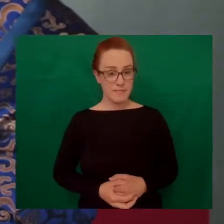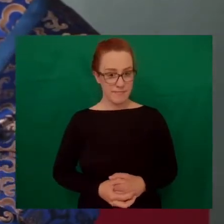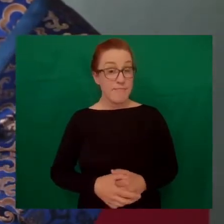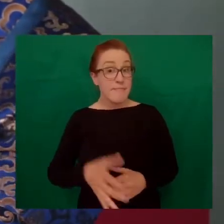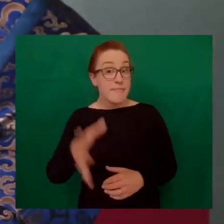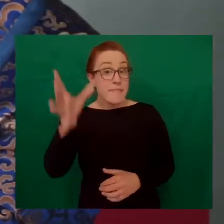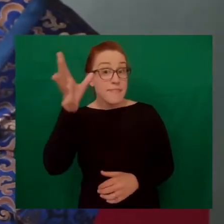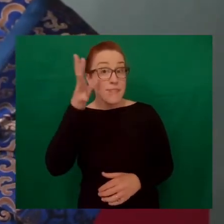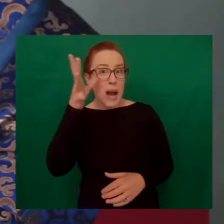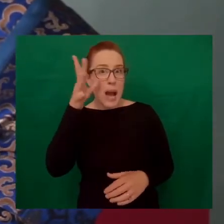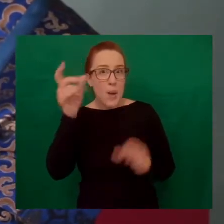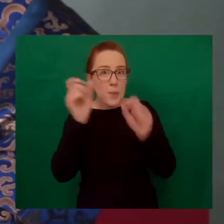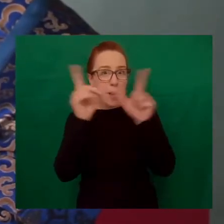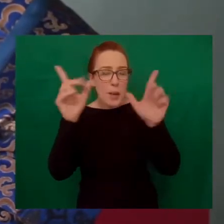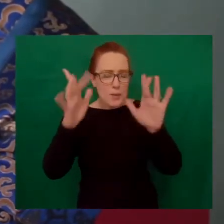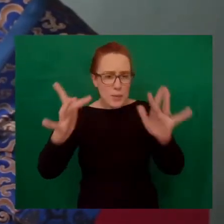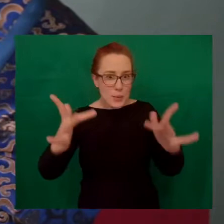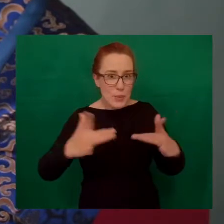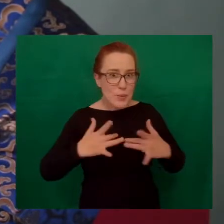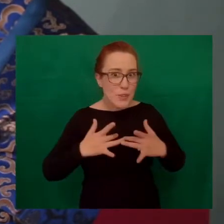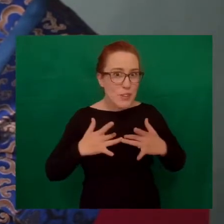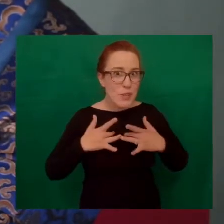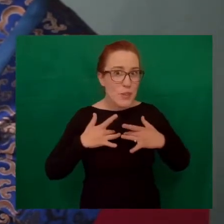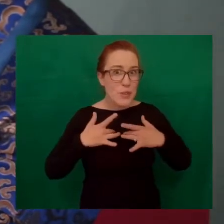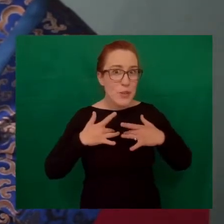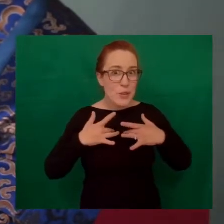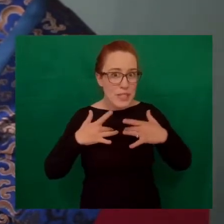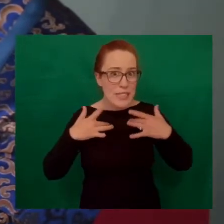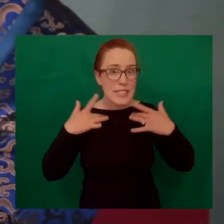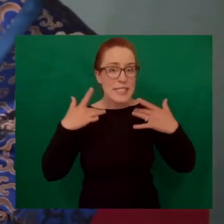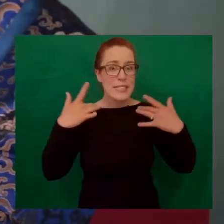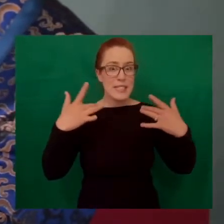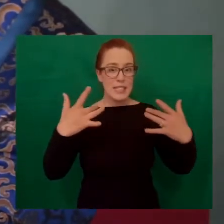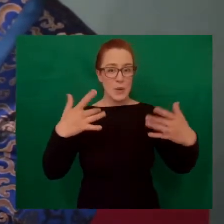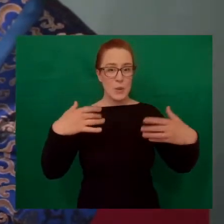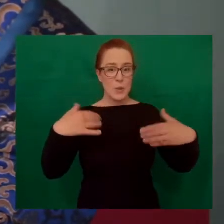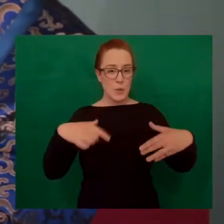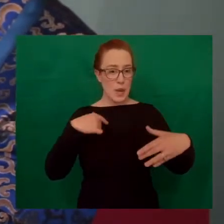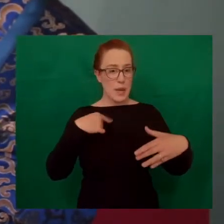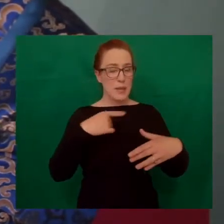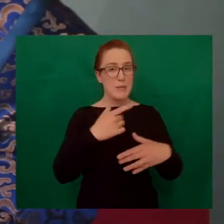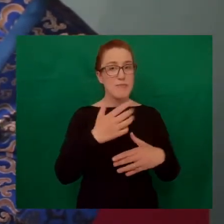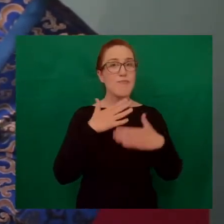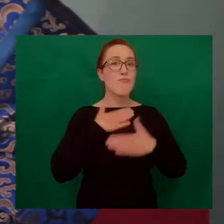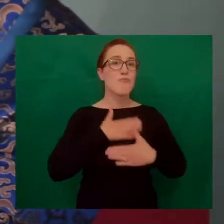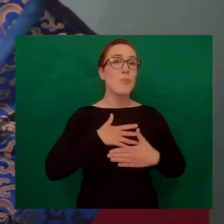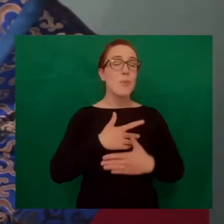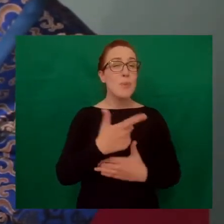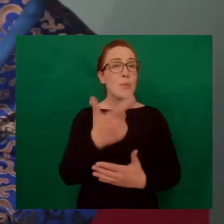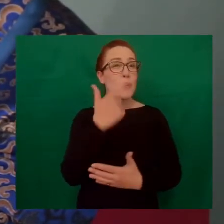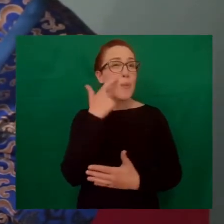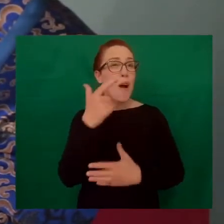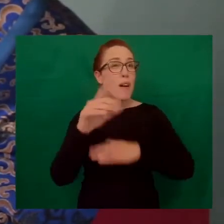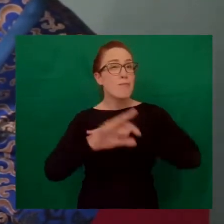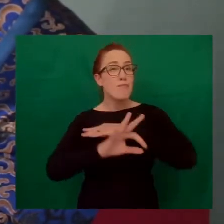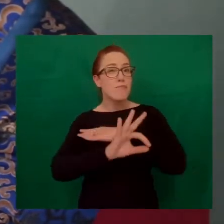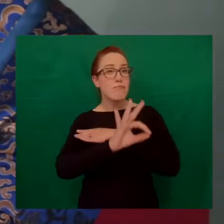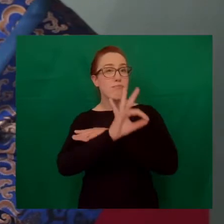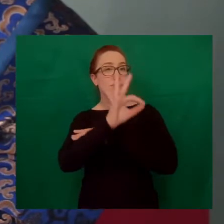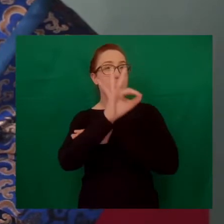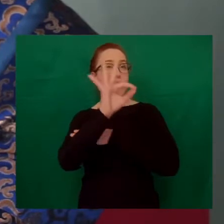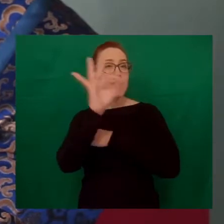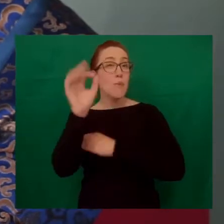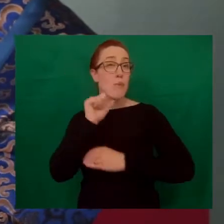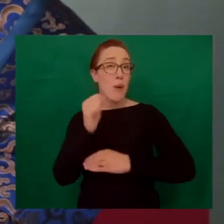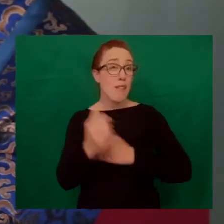Maddie wakes up at the crack of dawn, way before I get up. I like watching the sunrise, Maddie tells me. It's